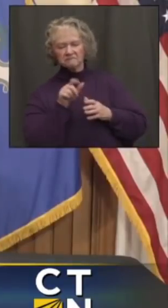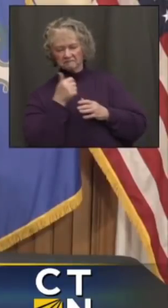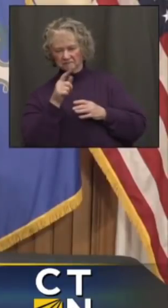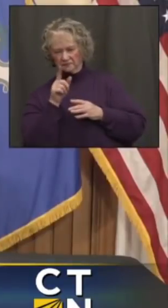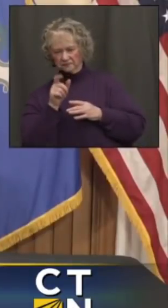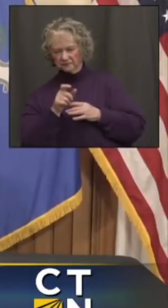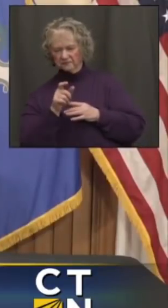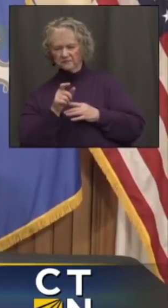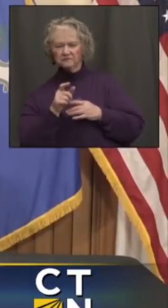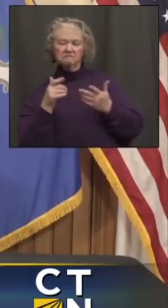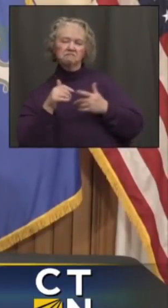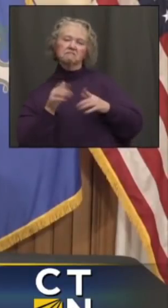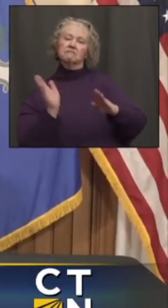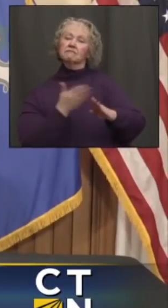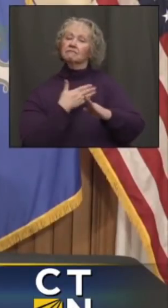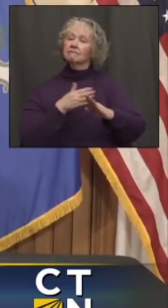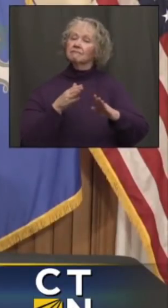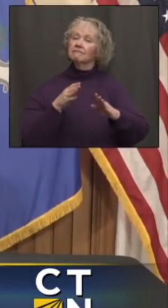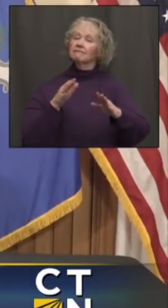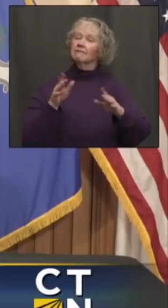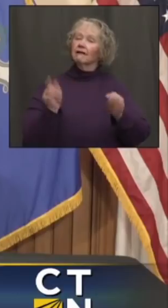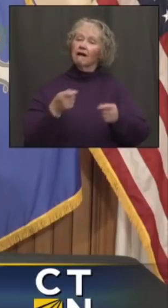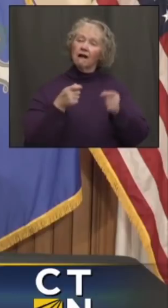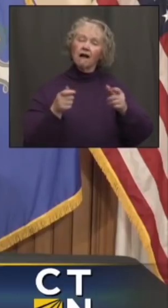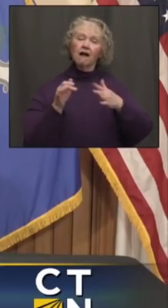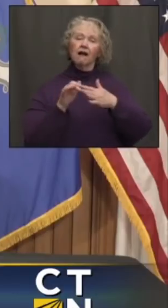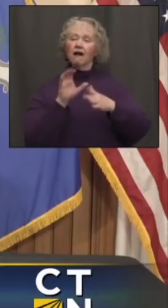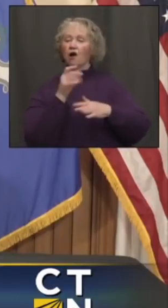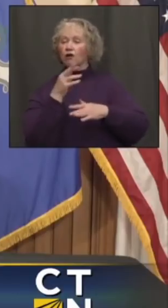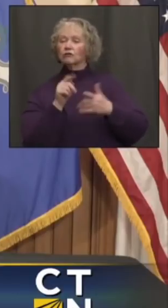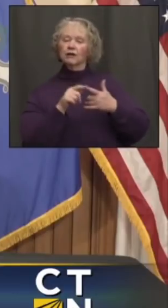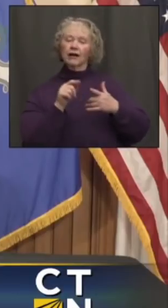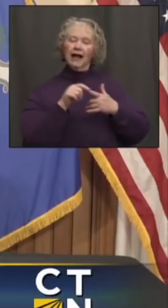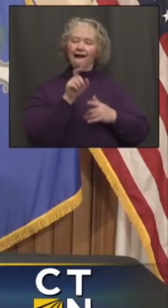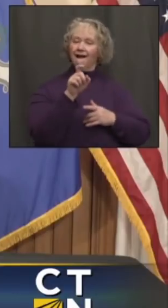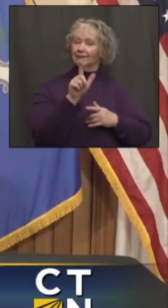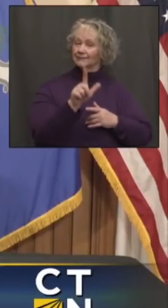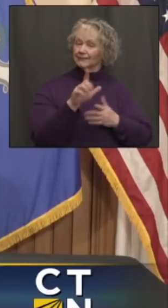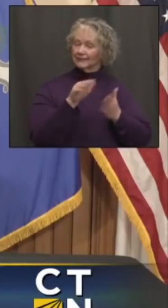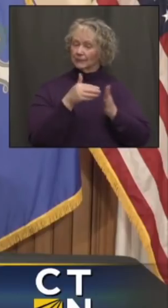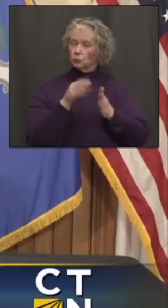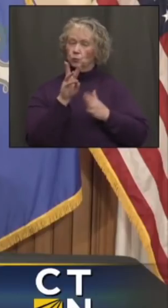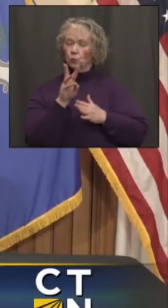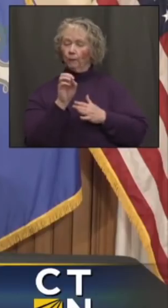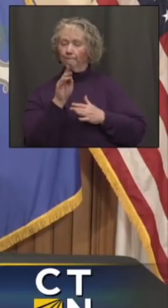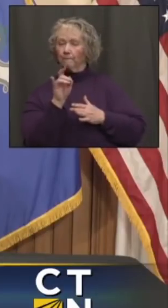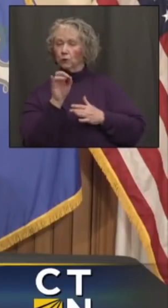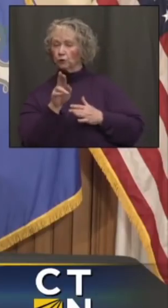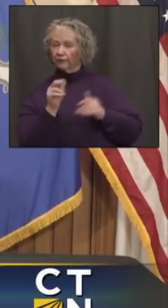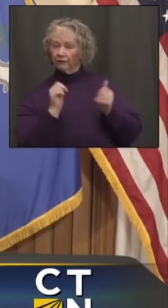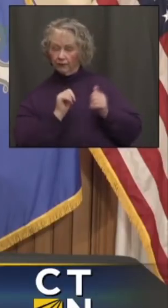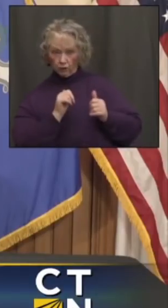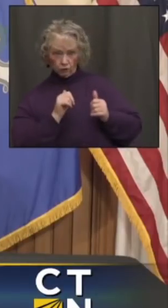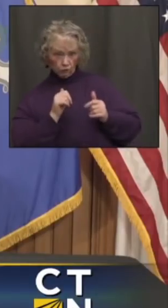flare-ups, you'd have to take a second look. That, unfortunately, is what happens in this COVID world. Things can change.